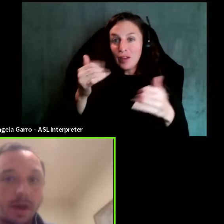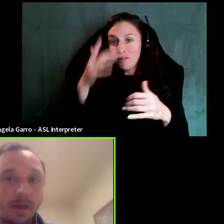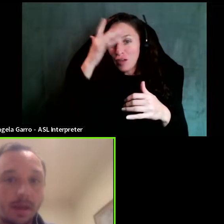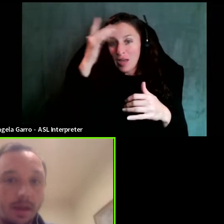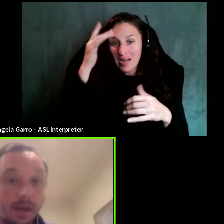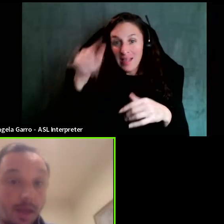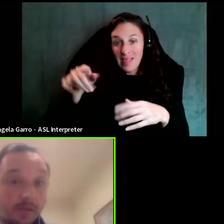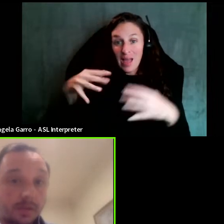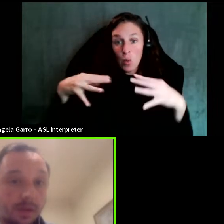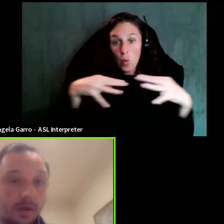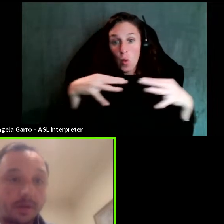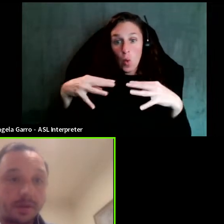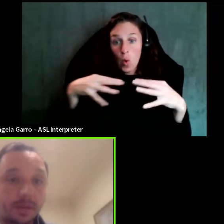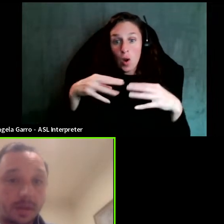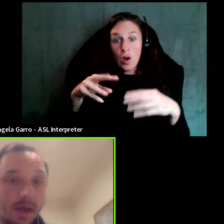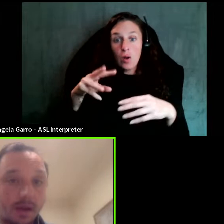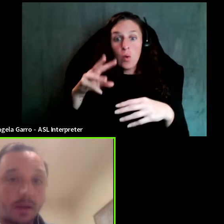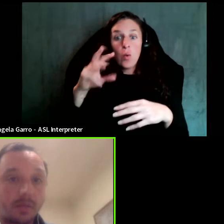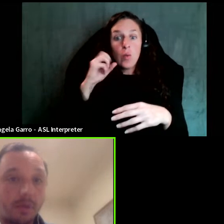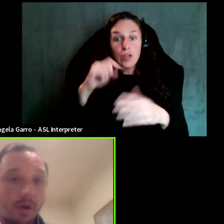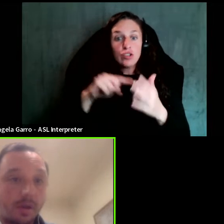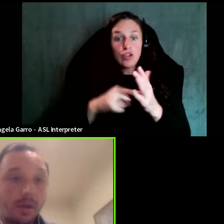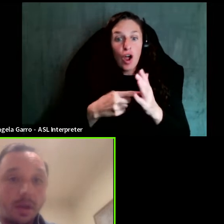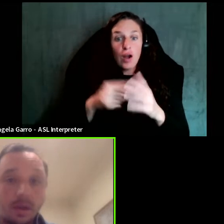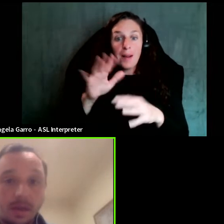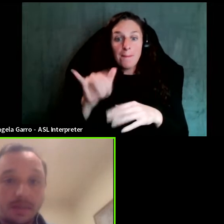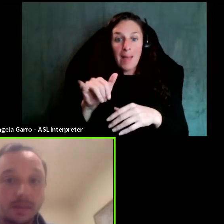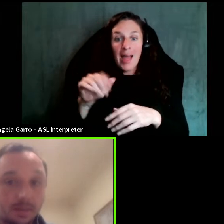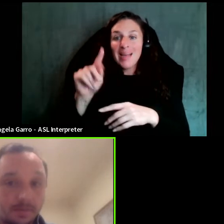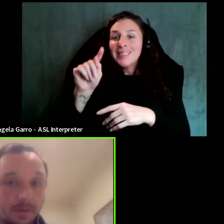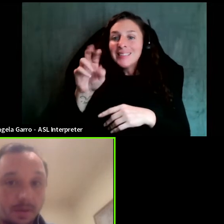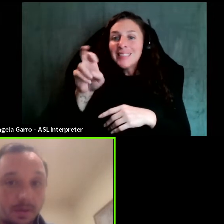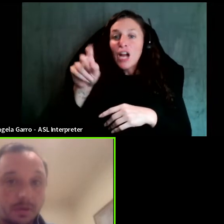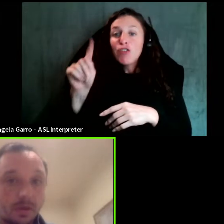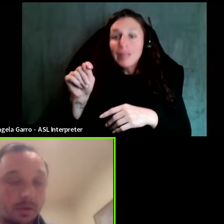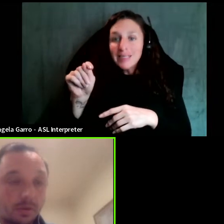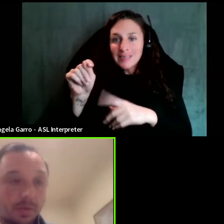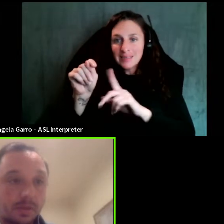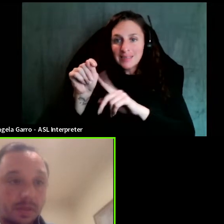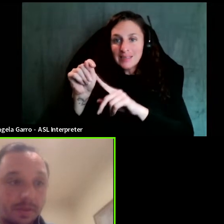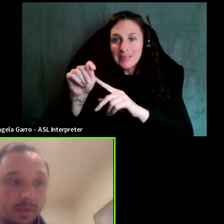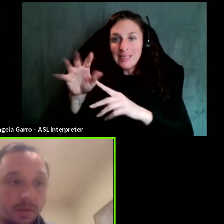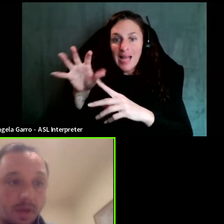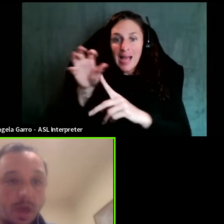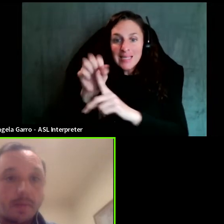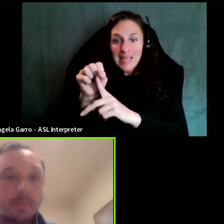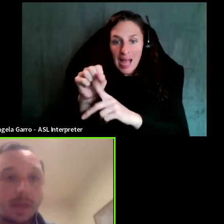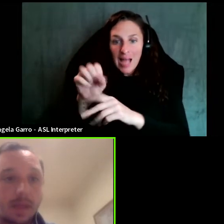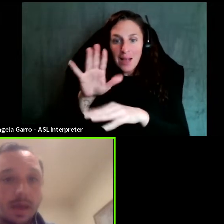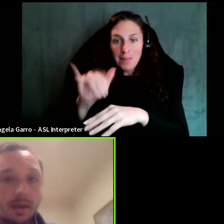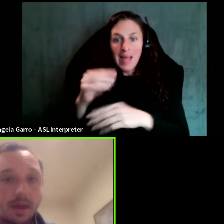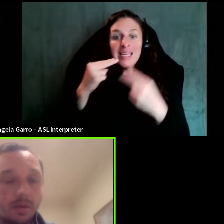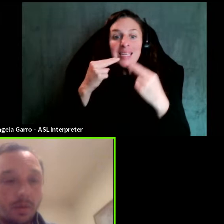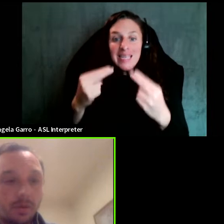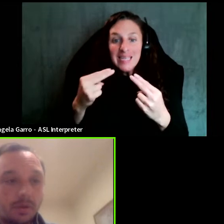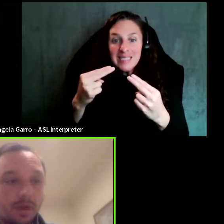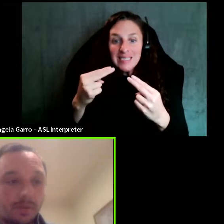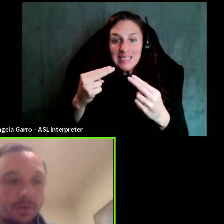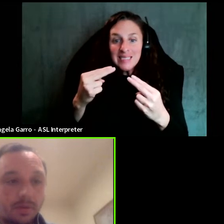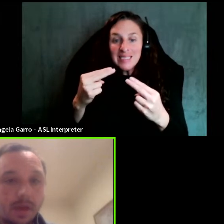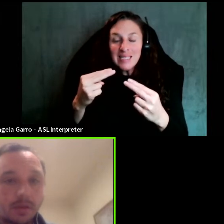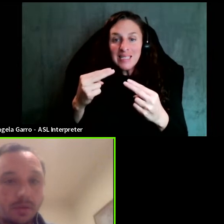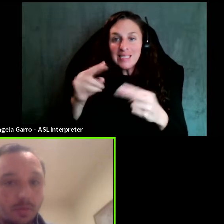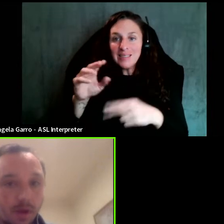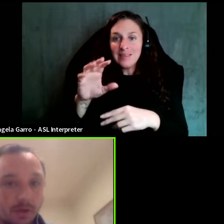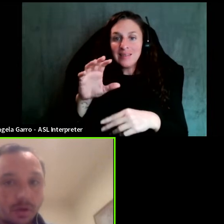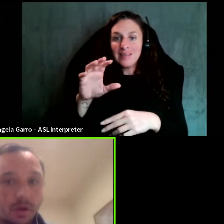started by a heinous terrorist attack upon innocent civilians on October the 7th. But again, I don't want to delve